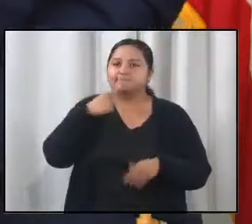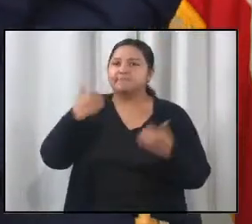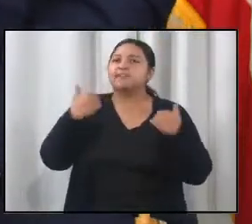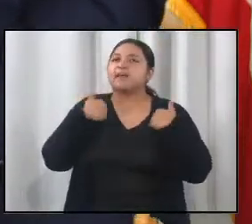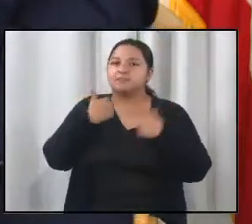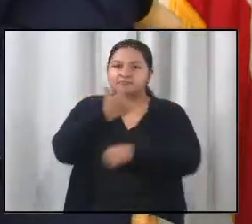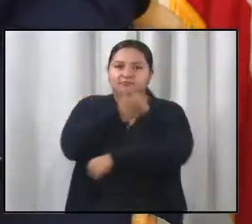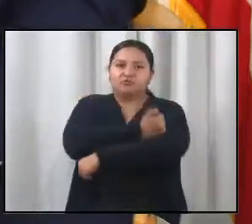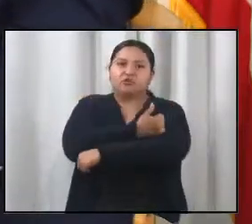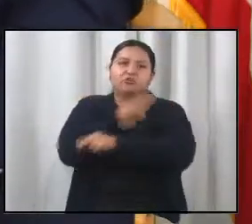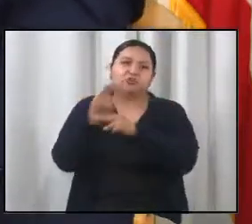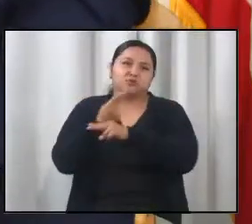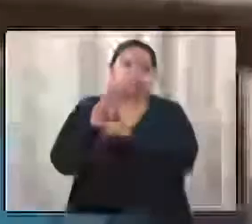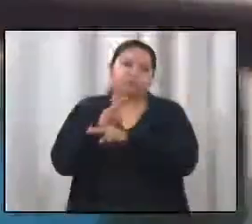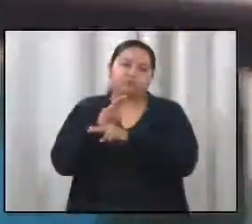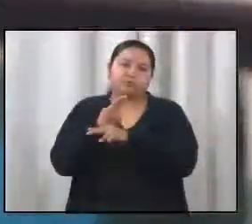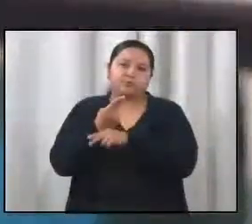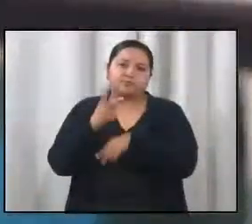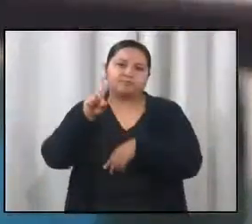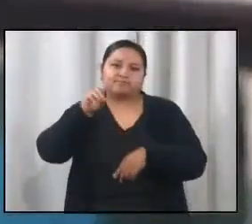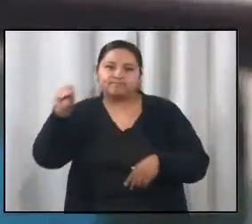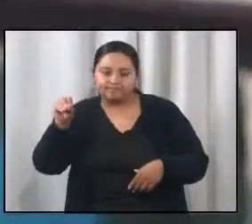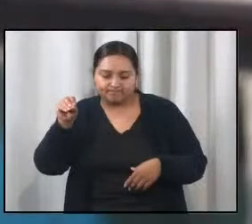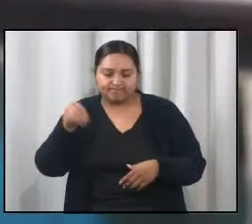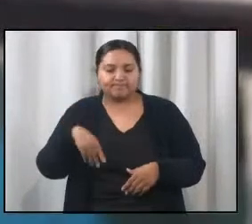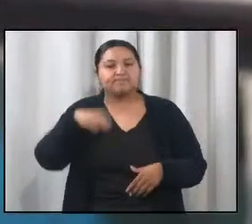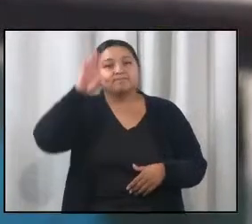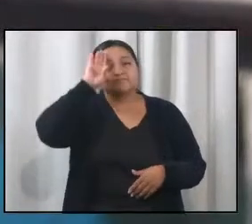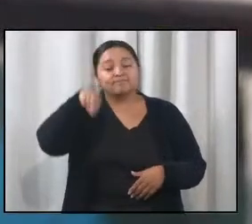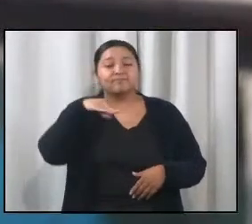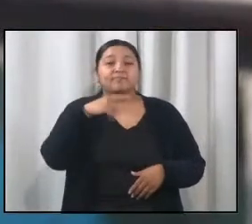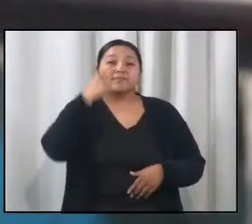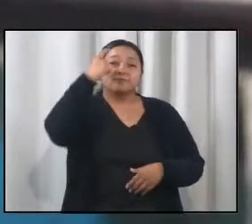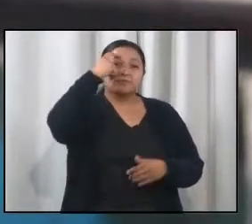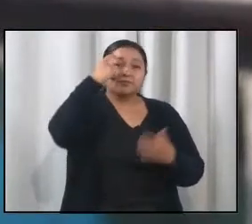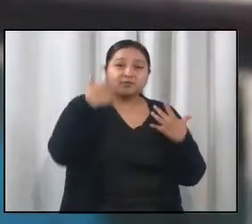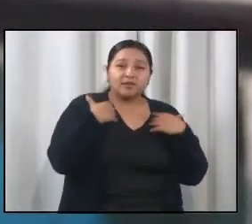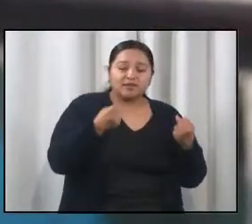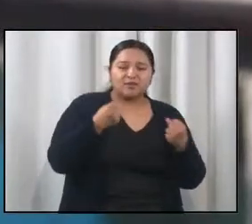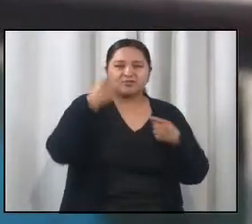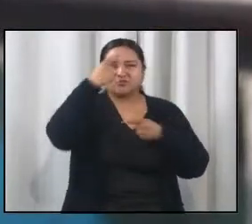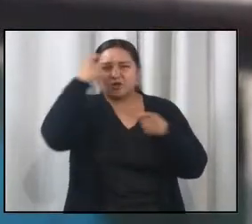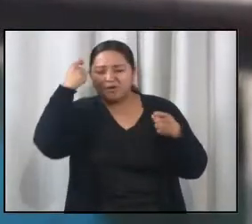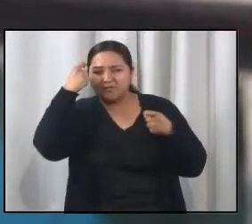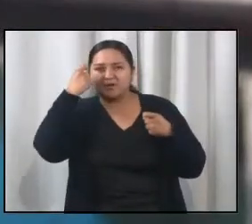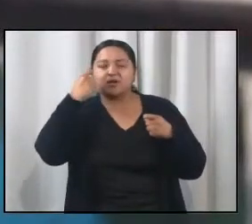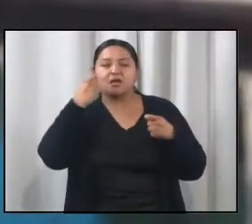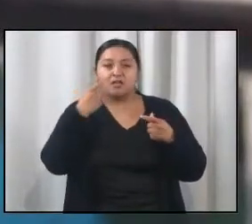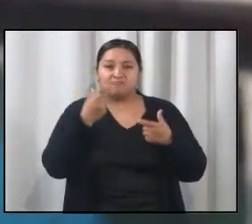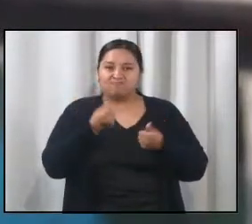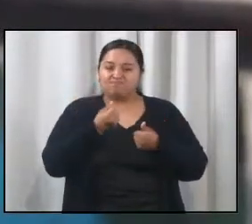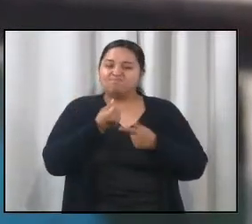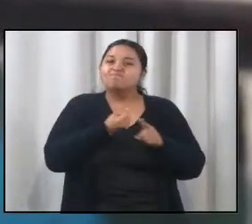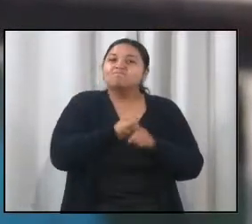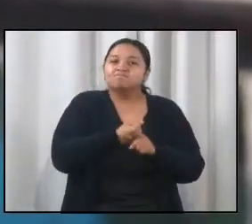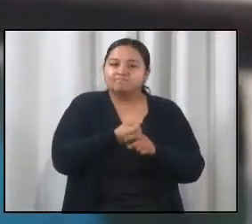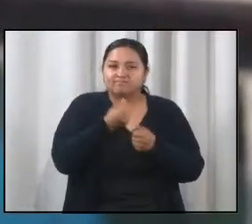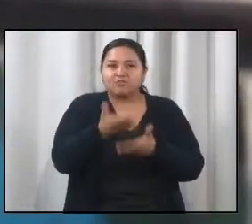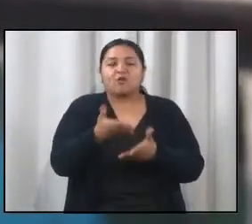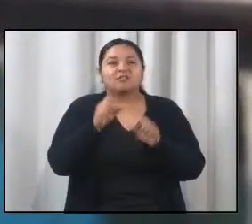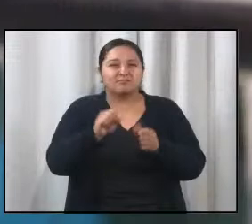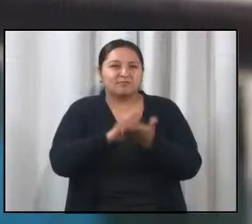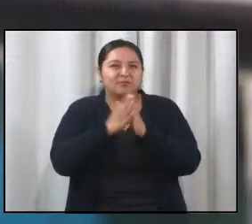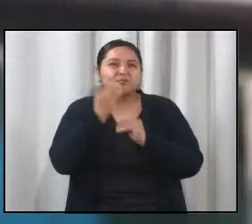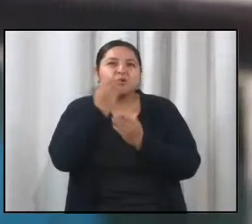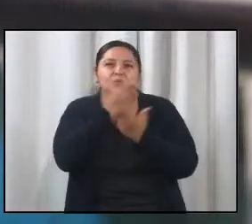disorder. We know that mental health and trauma play a role in reasons people become homeless, but it's difficult to fully see